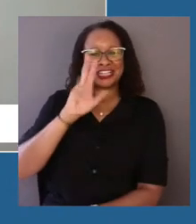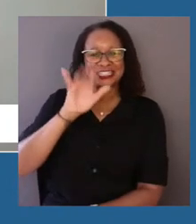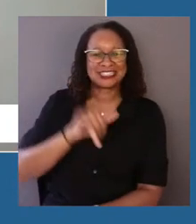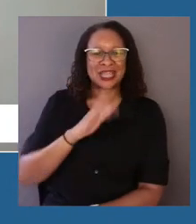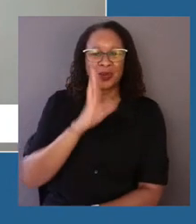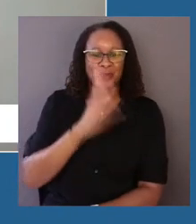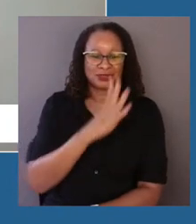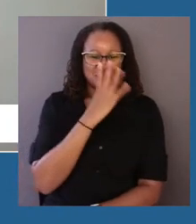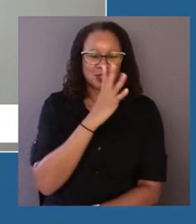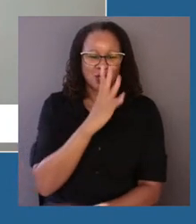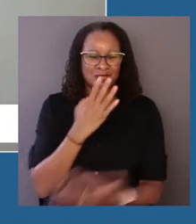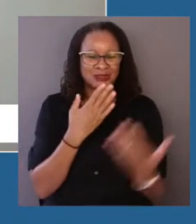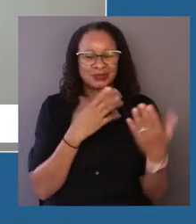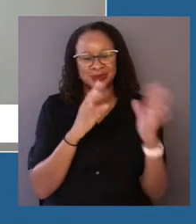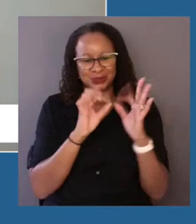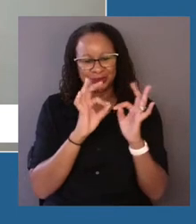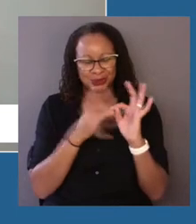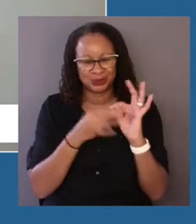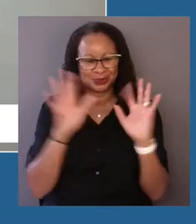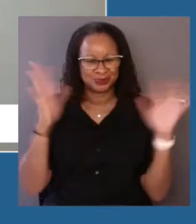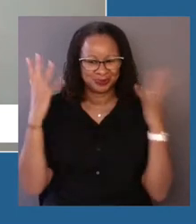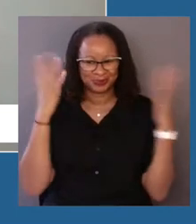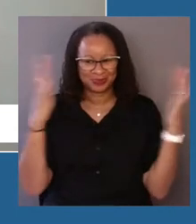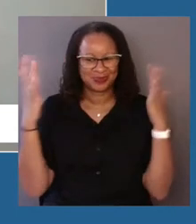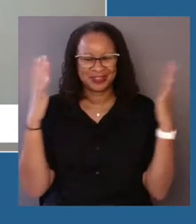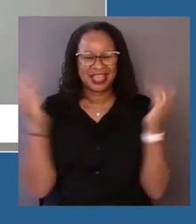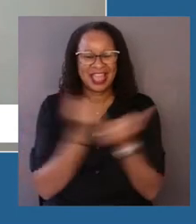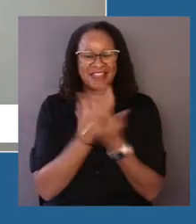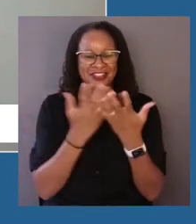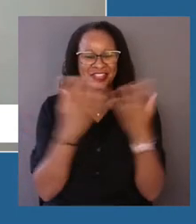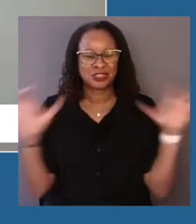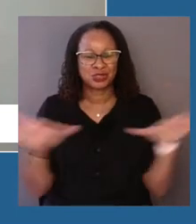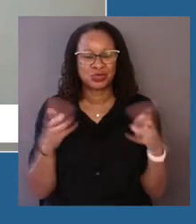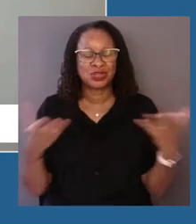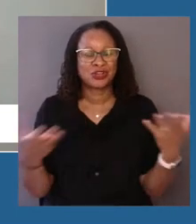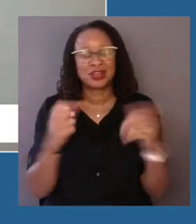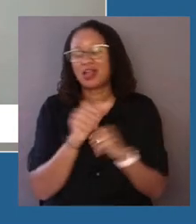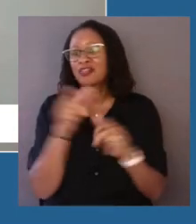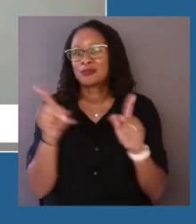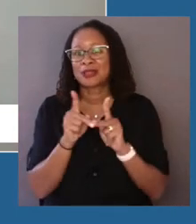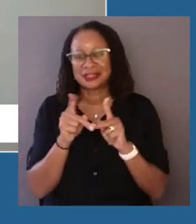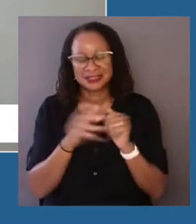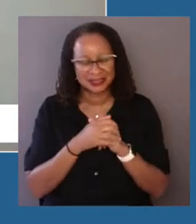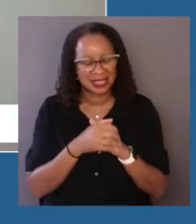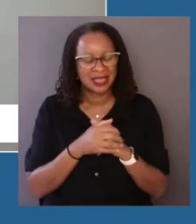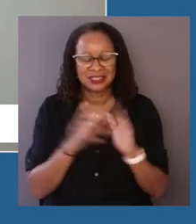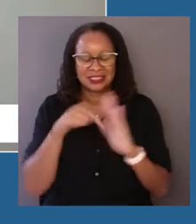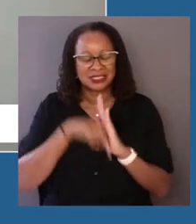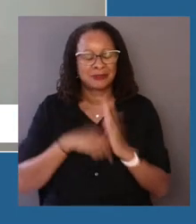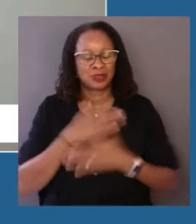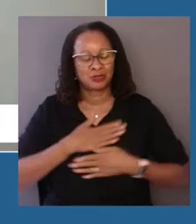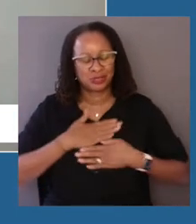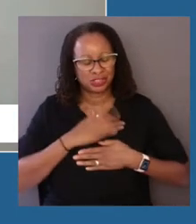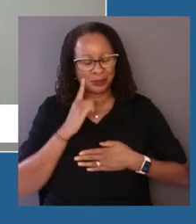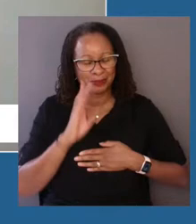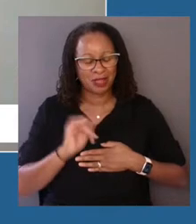soon. Everything you do here and elsewhere is deeply appreciated by all of us, Kizzy. Thank